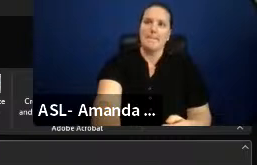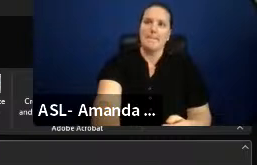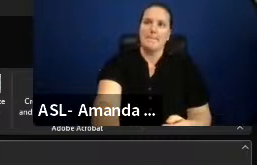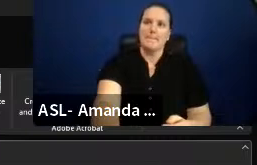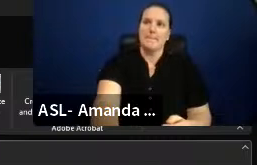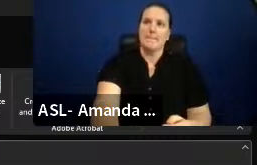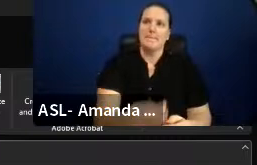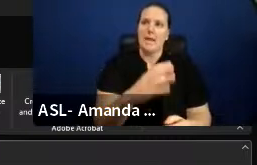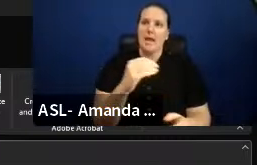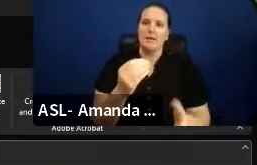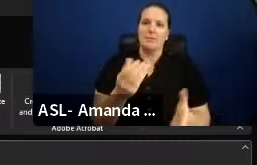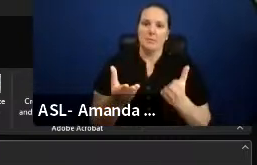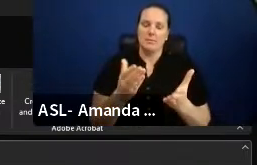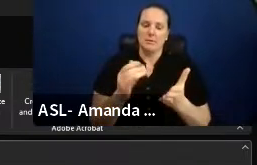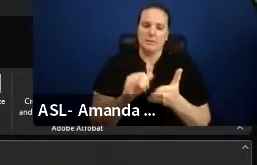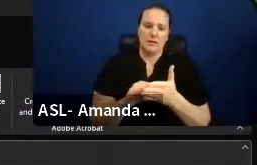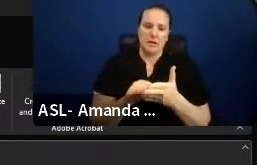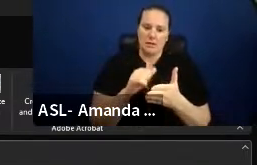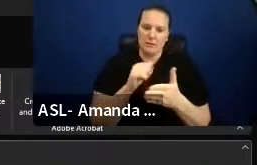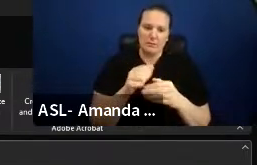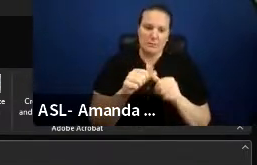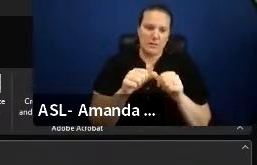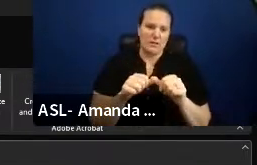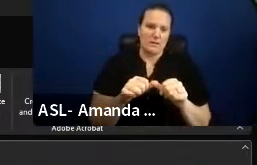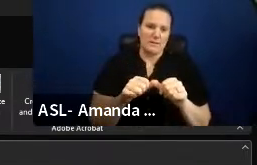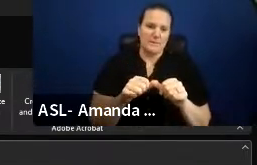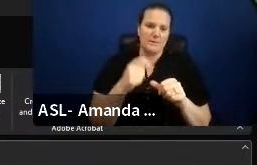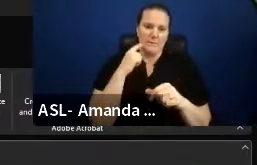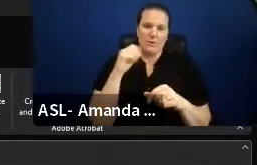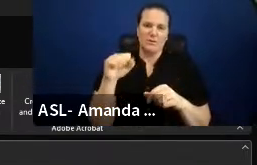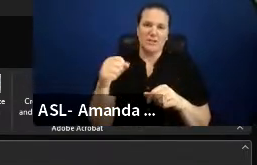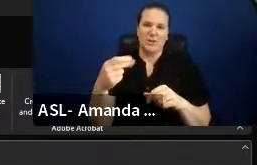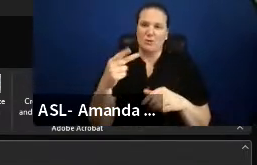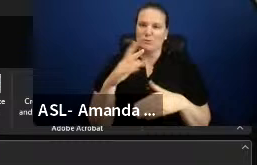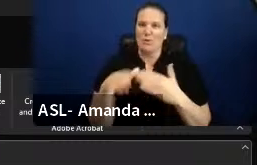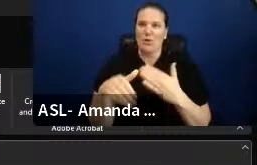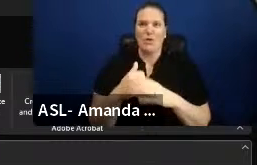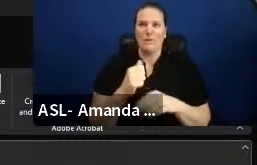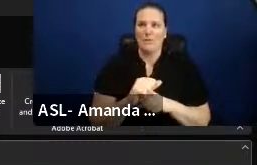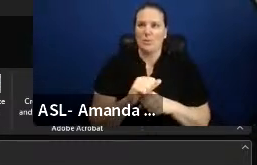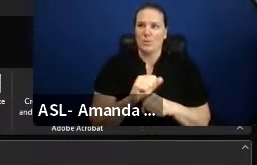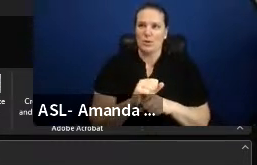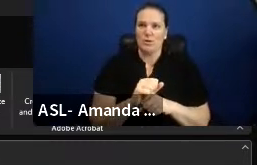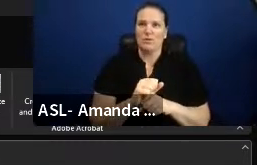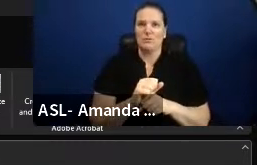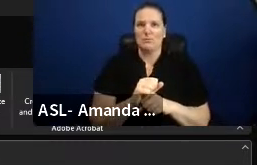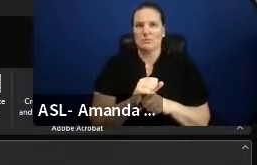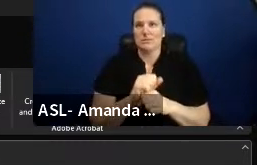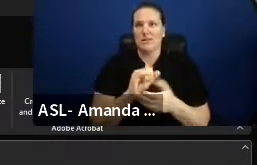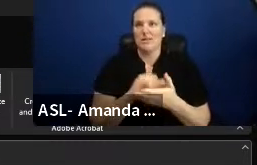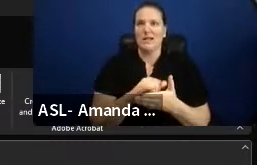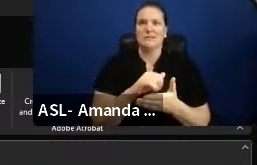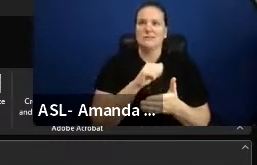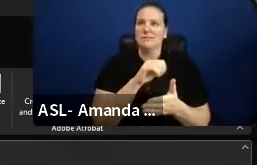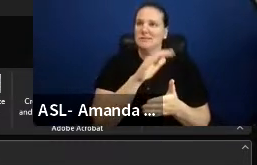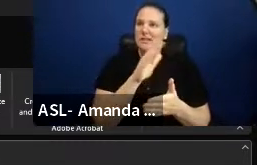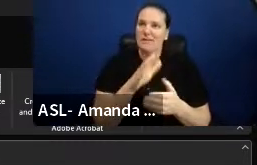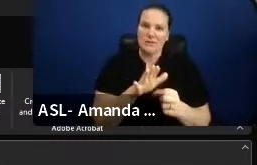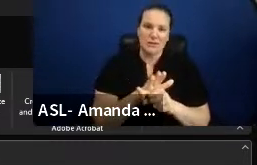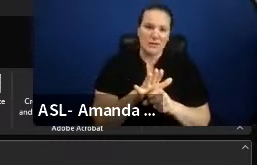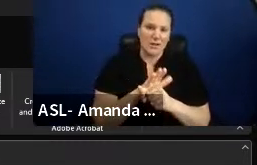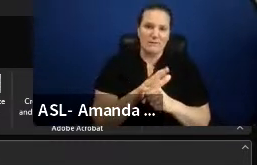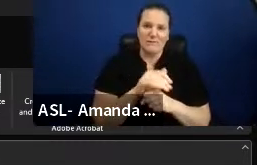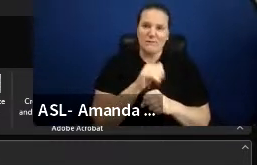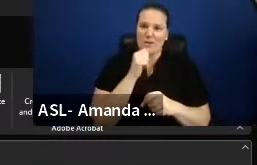And it may never be, I mean, I think we all know there are stakeholders for all of our work, that it's never enough, it's never the right thing,